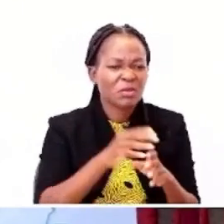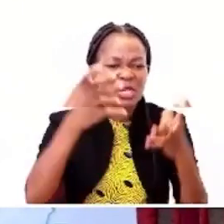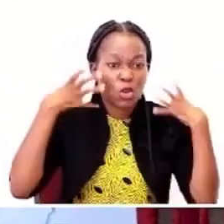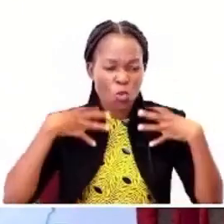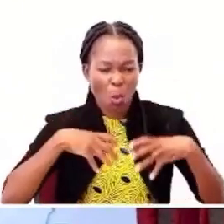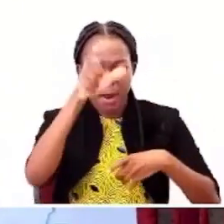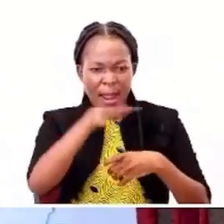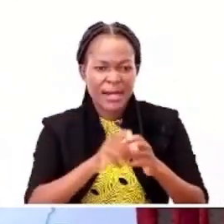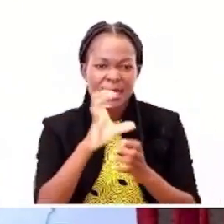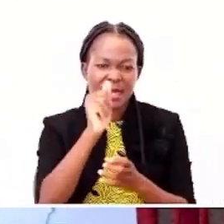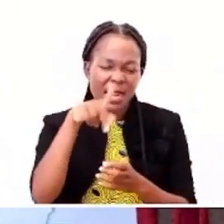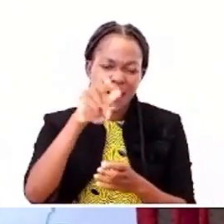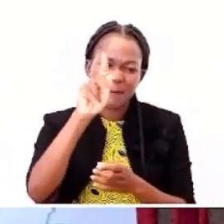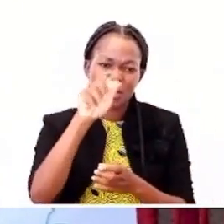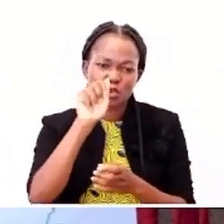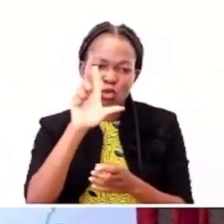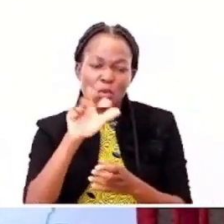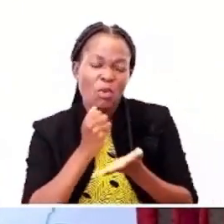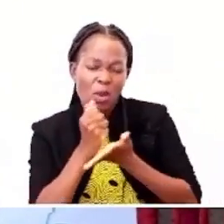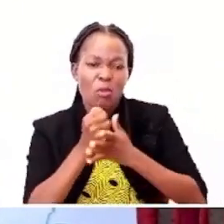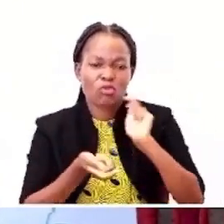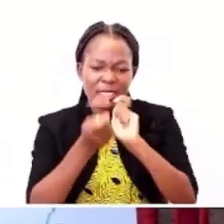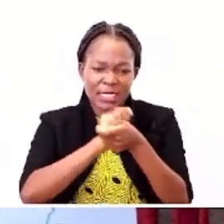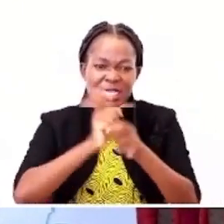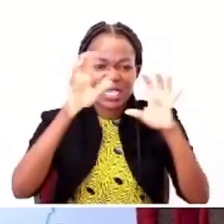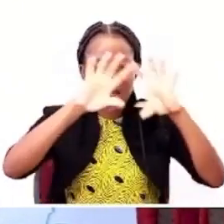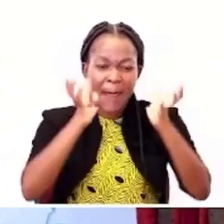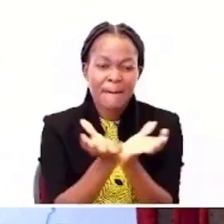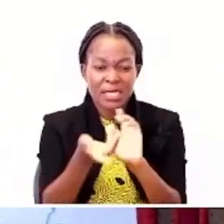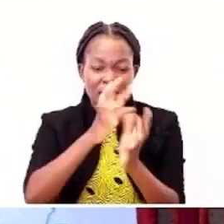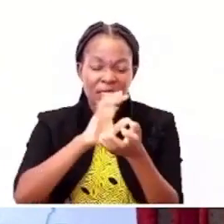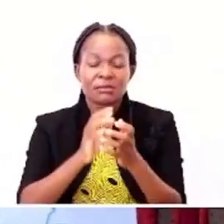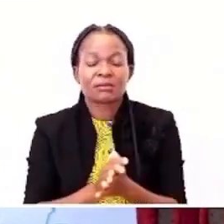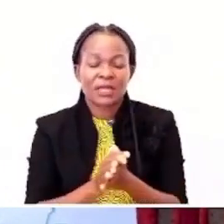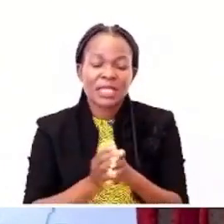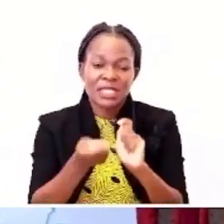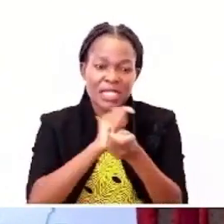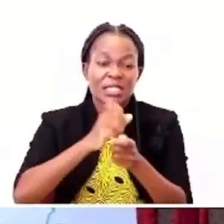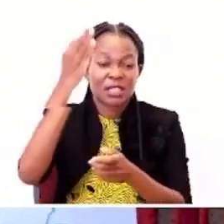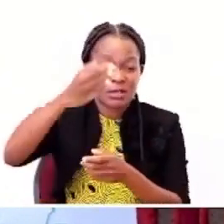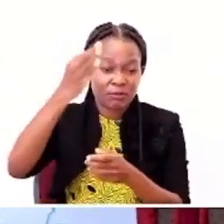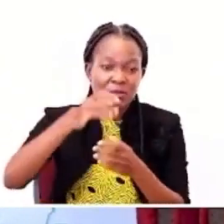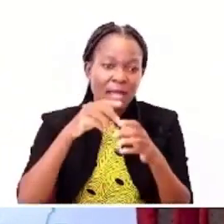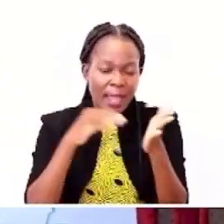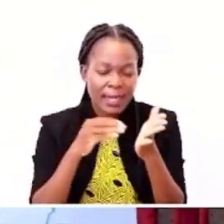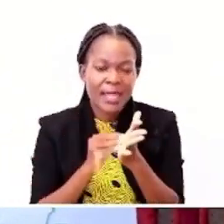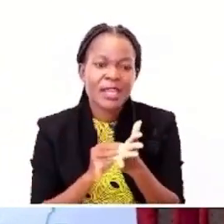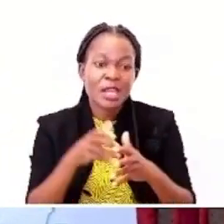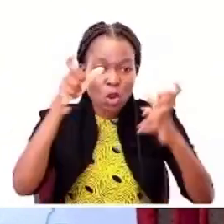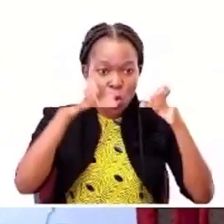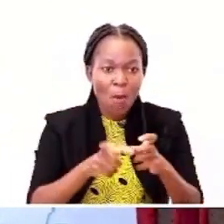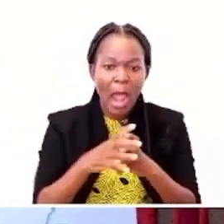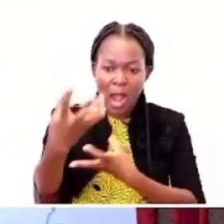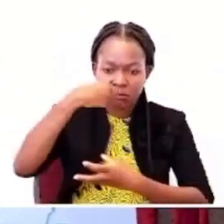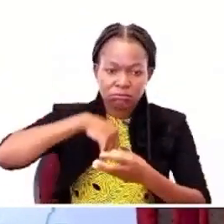capital that can be able to address, climate change in the future, but then you also, you reduce consumption, human consumption in general, in